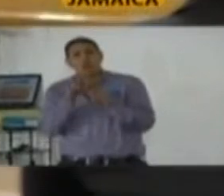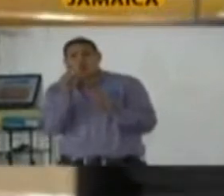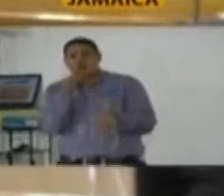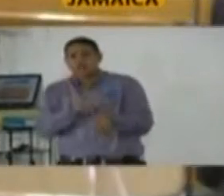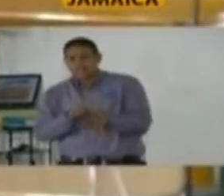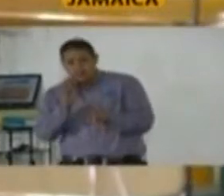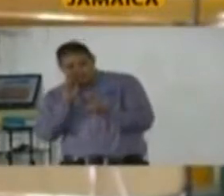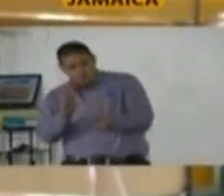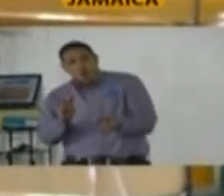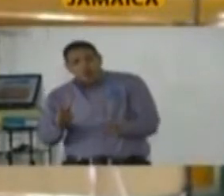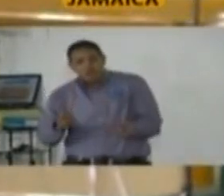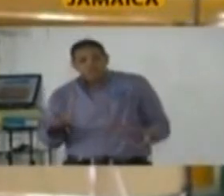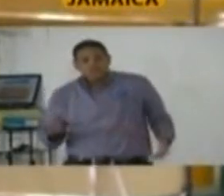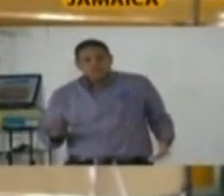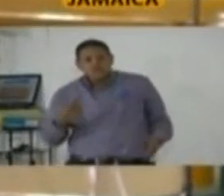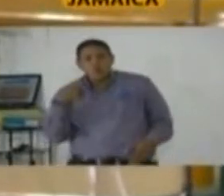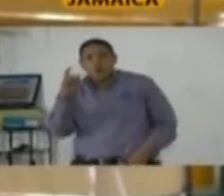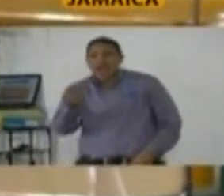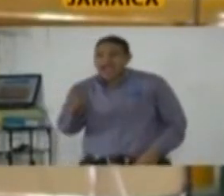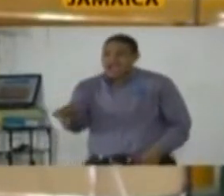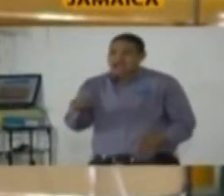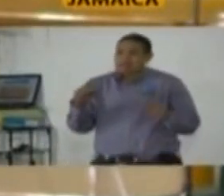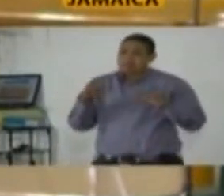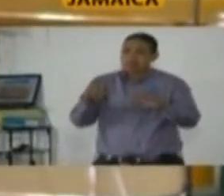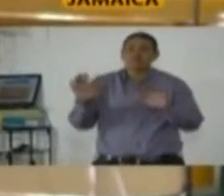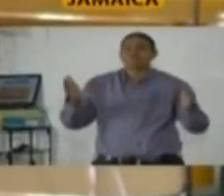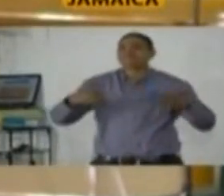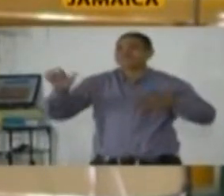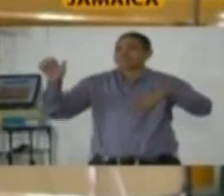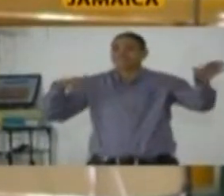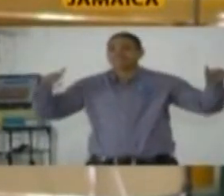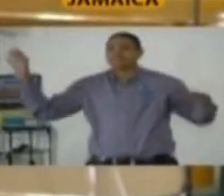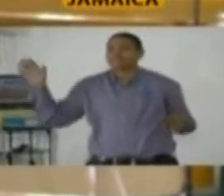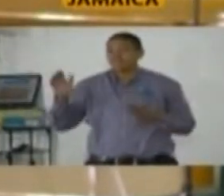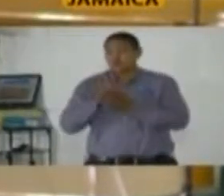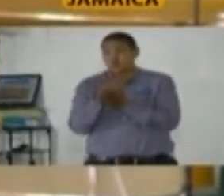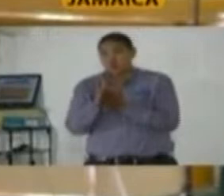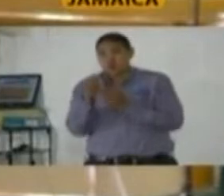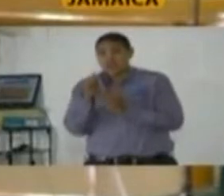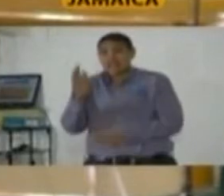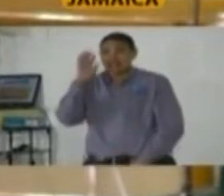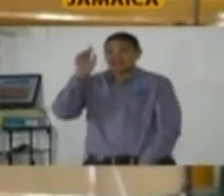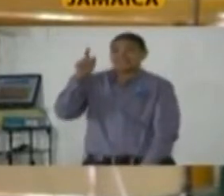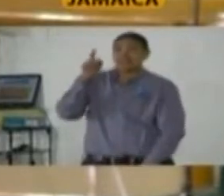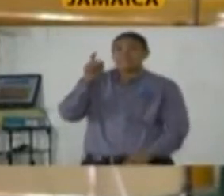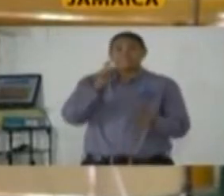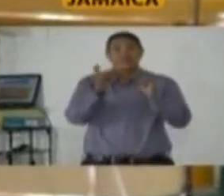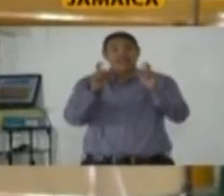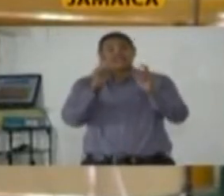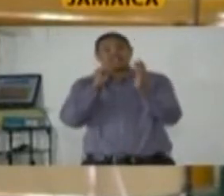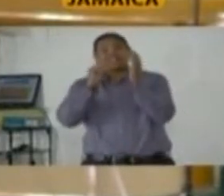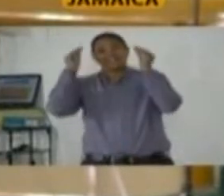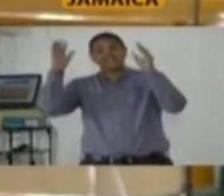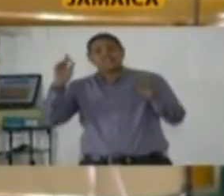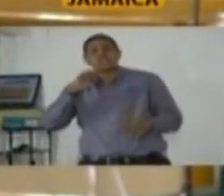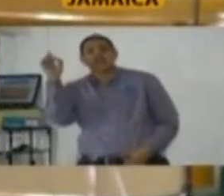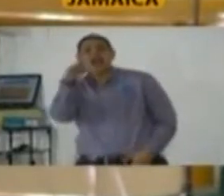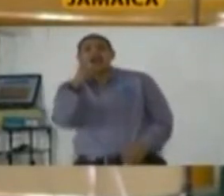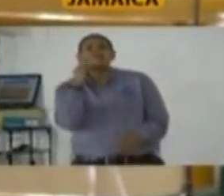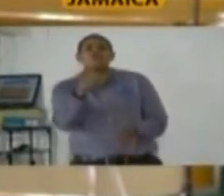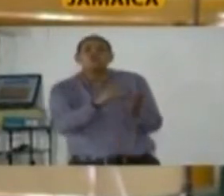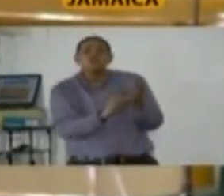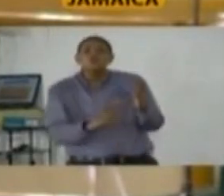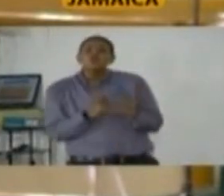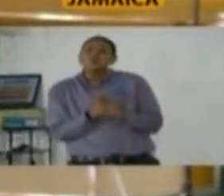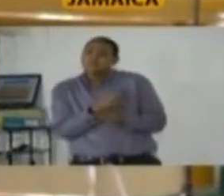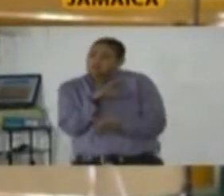and we ask that they disperse these gatherings. School leaders, middle managers, and teachers have been asked to encourage students to play